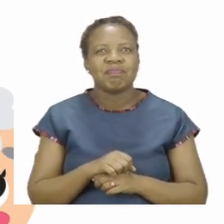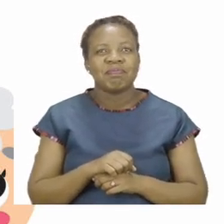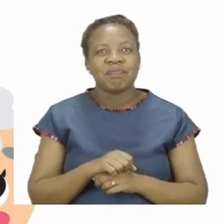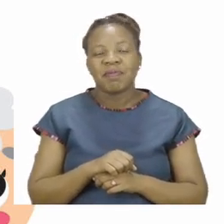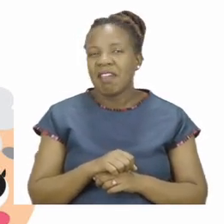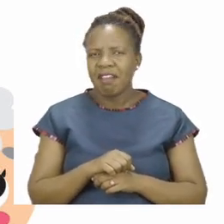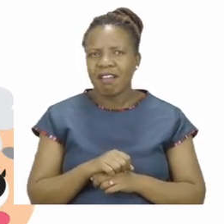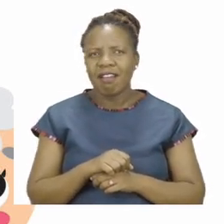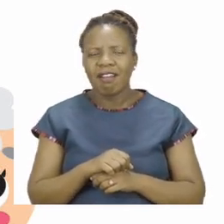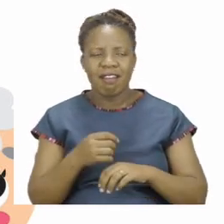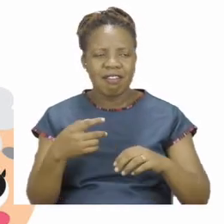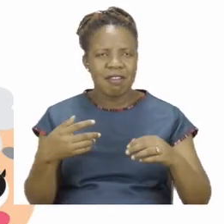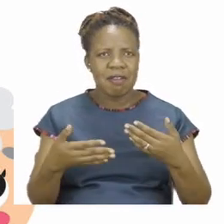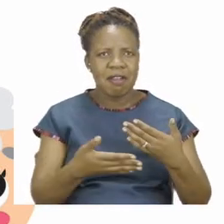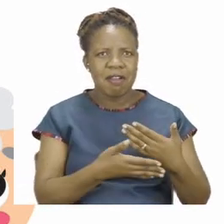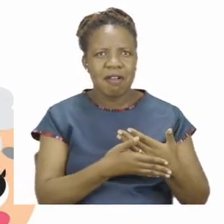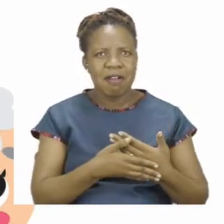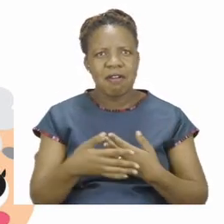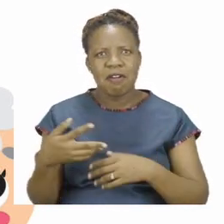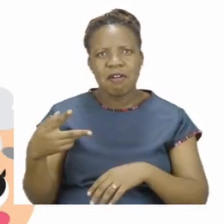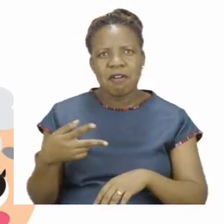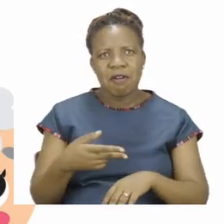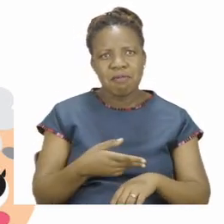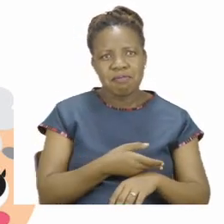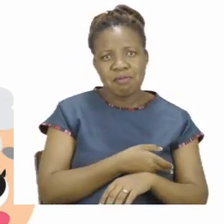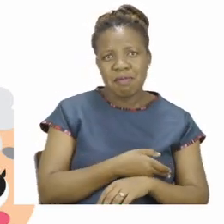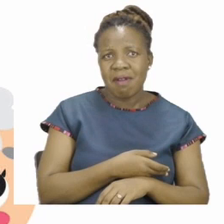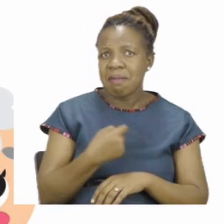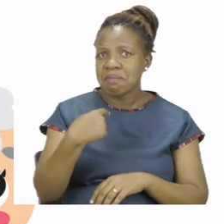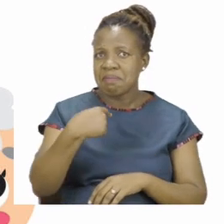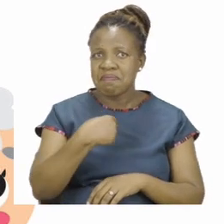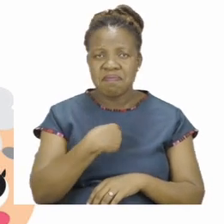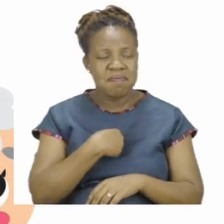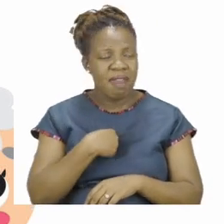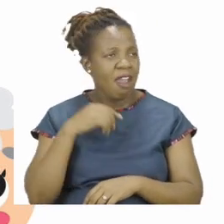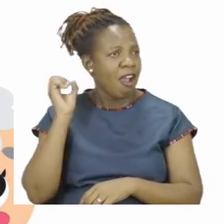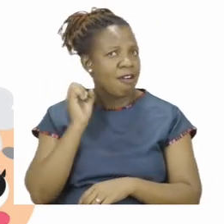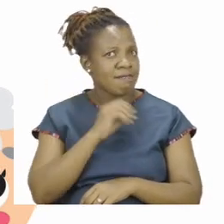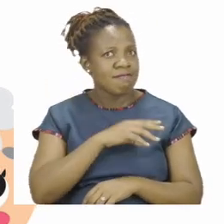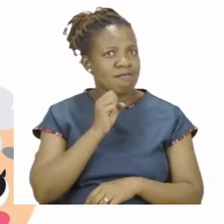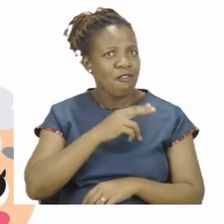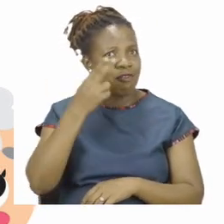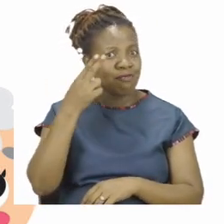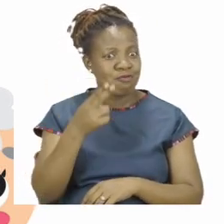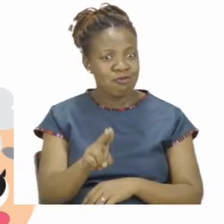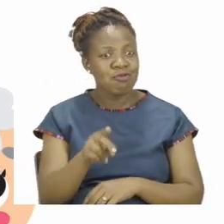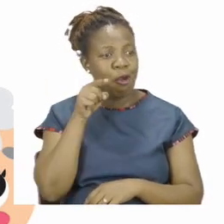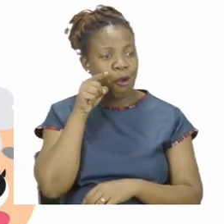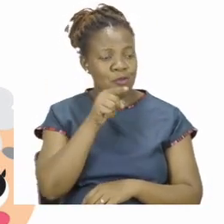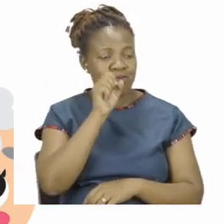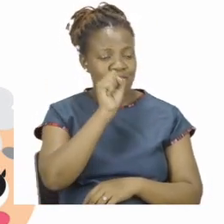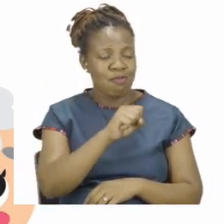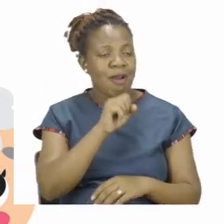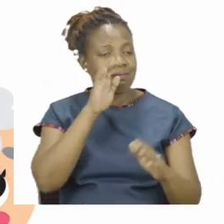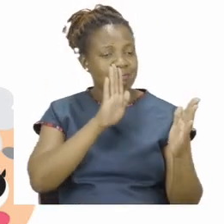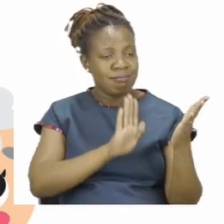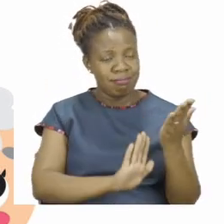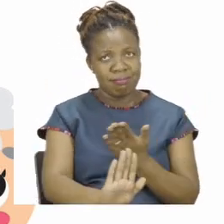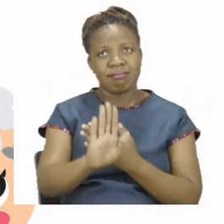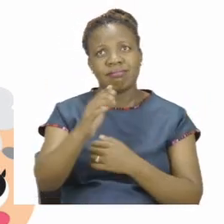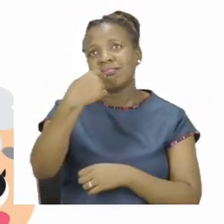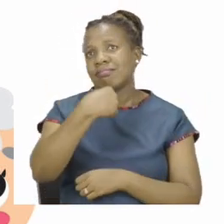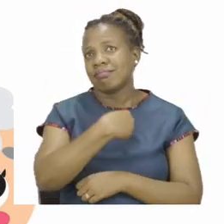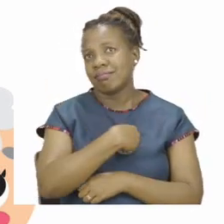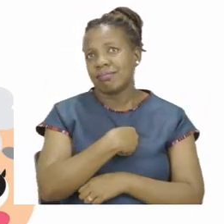afraid. You'll keep me from harm." So I'm sure you know that this